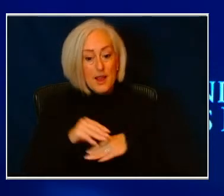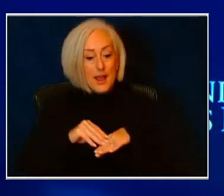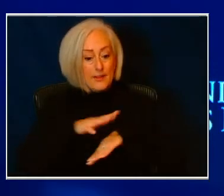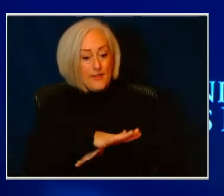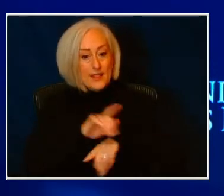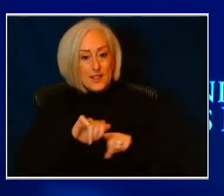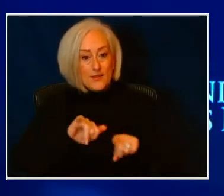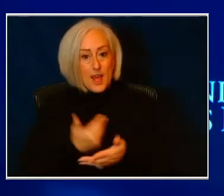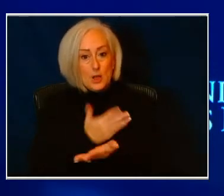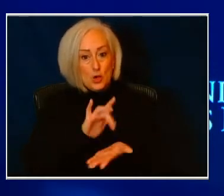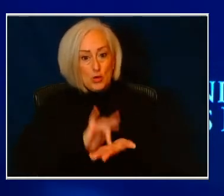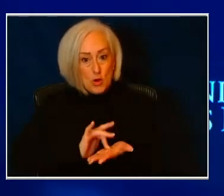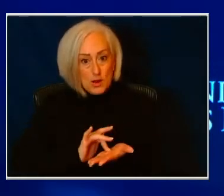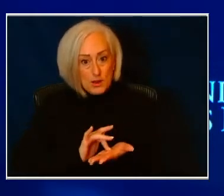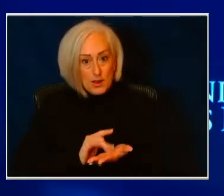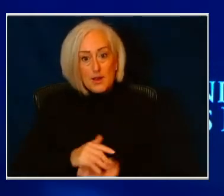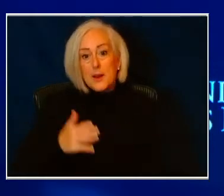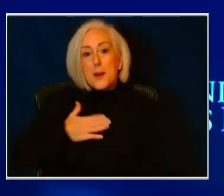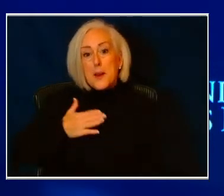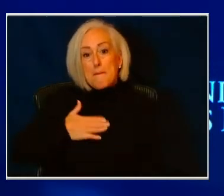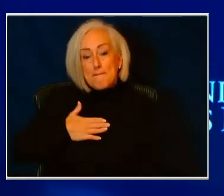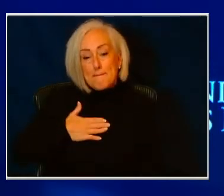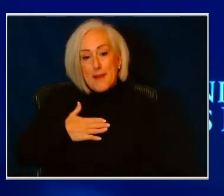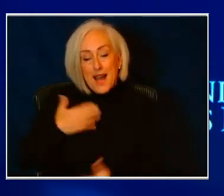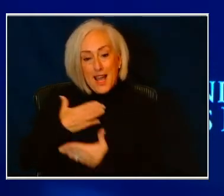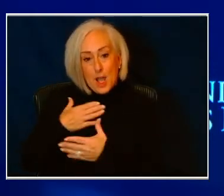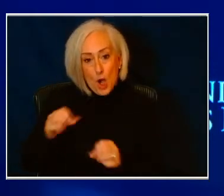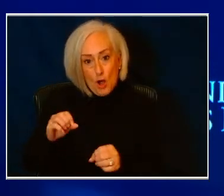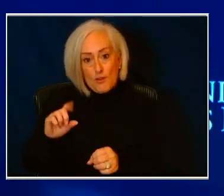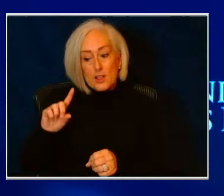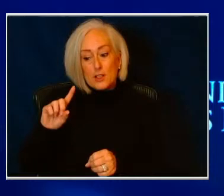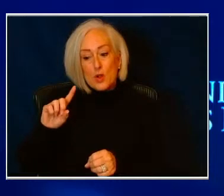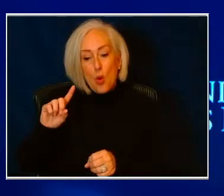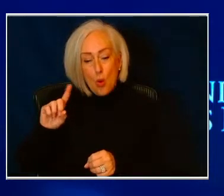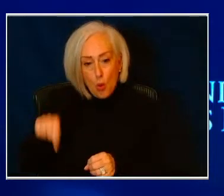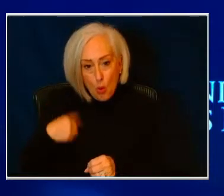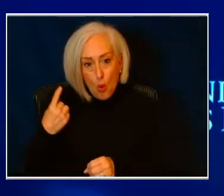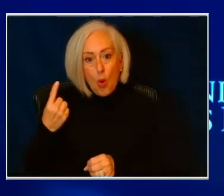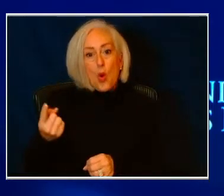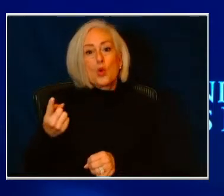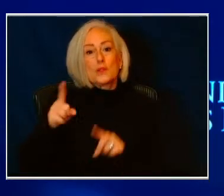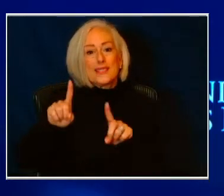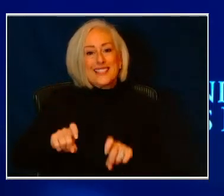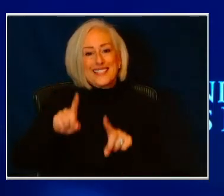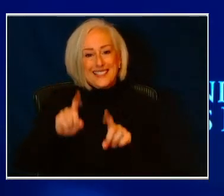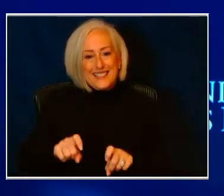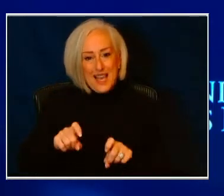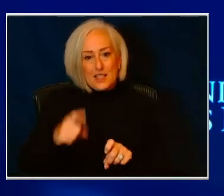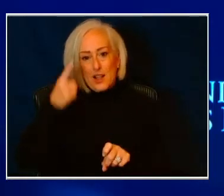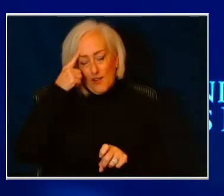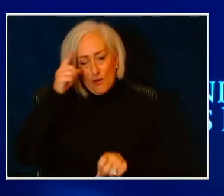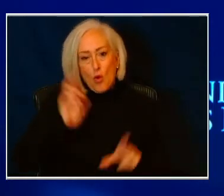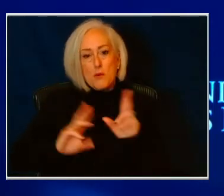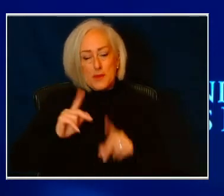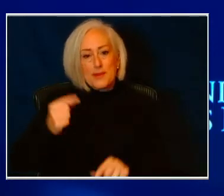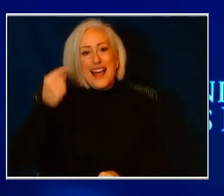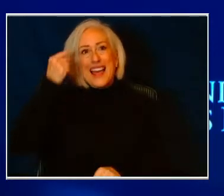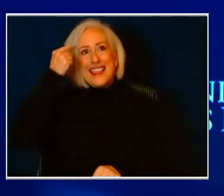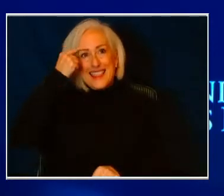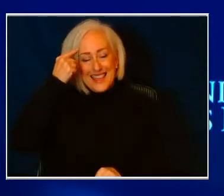in my practice, I basically only test it for people who I'm thinking about one of these newer